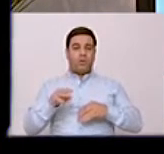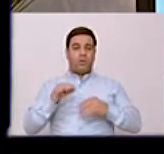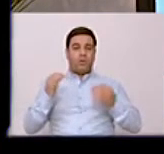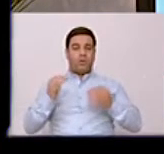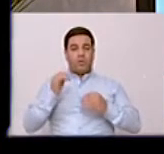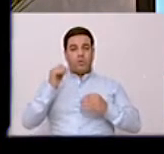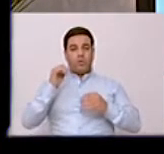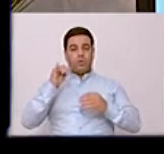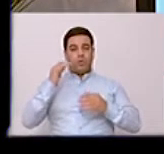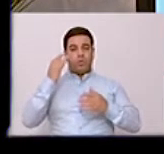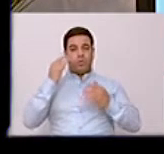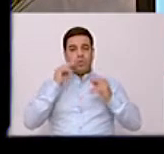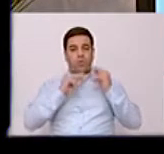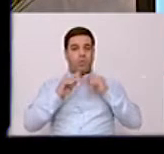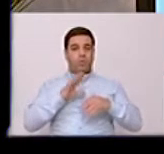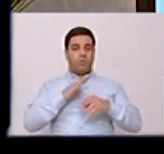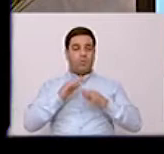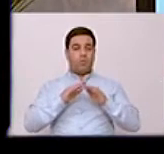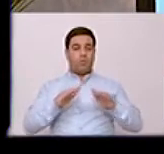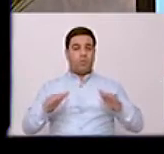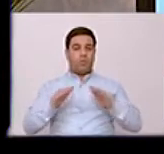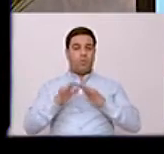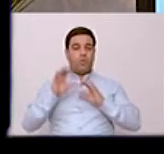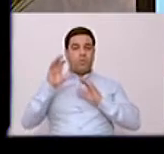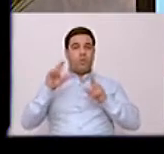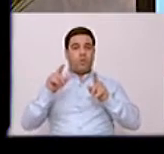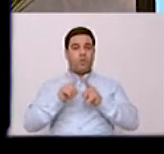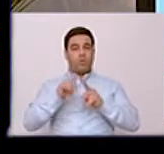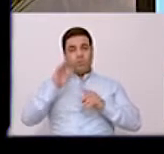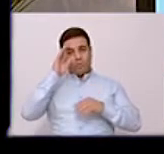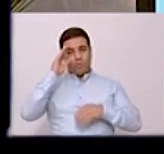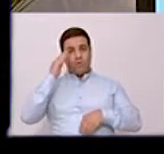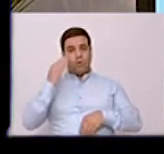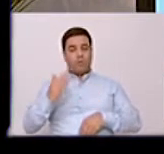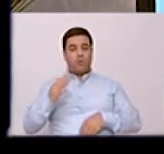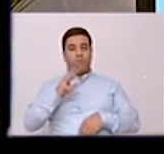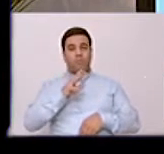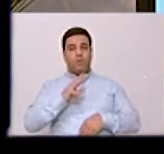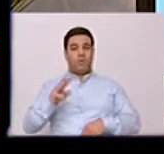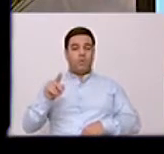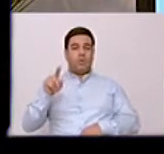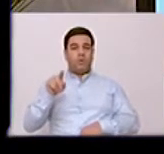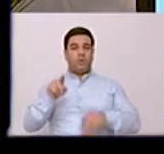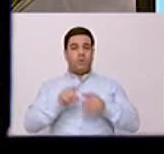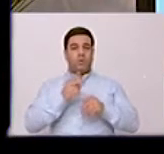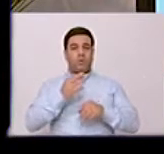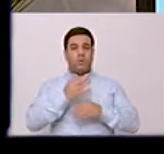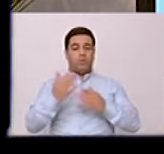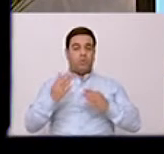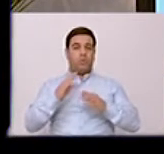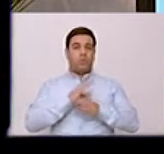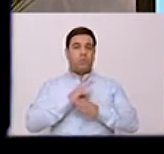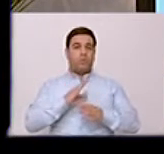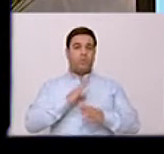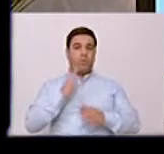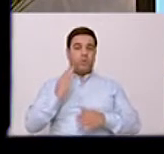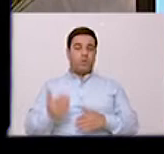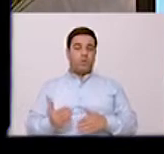gunohi bo'lmagan bolalardan, tog' kabi yigitlardan millionchalari sen uchun qurbon bo'lib